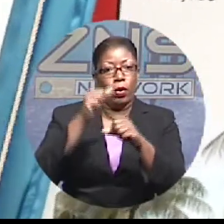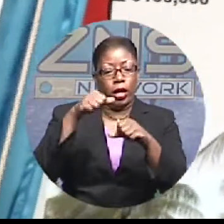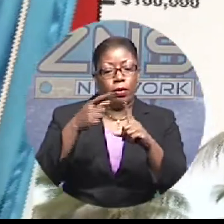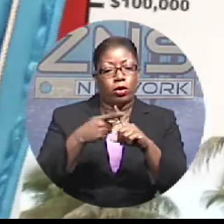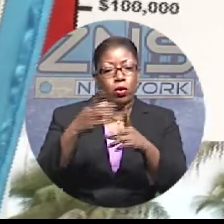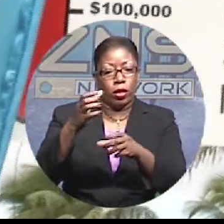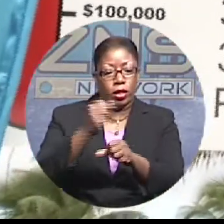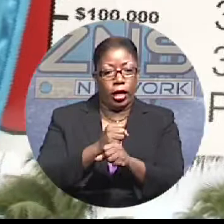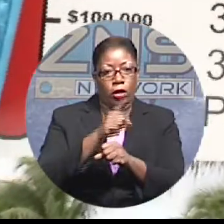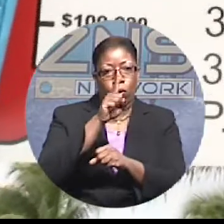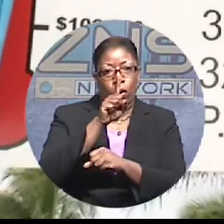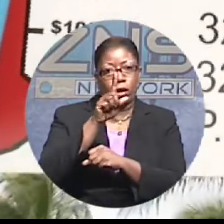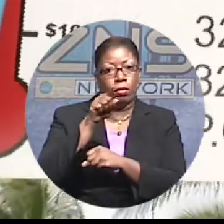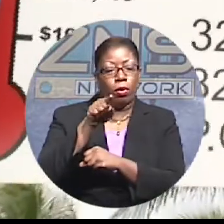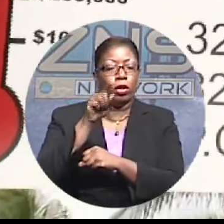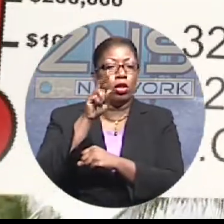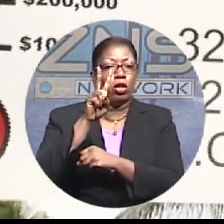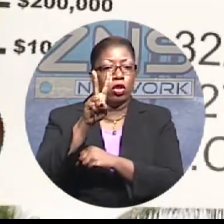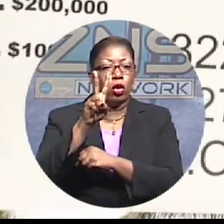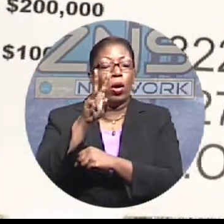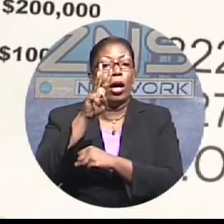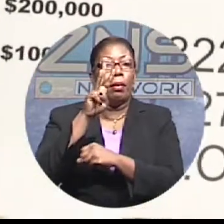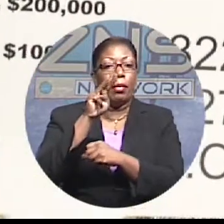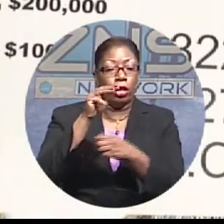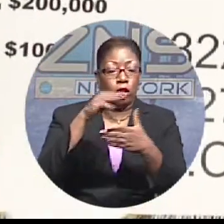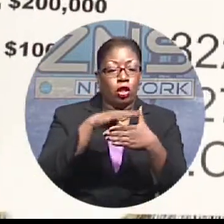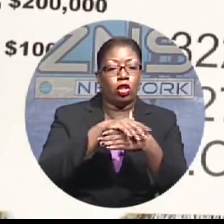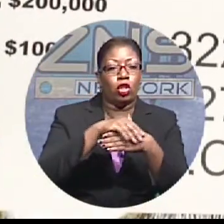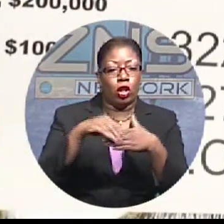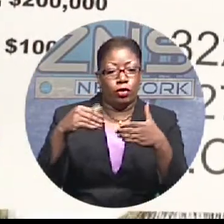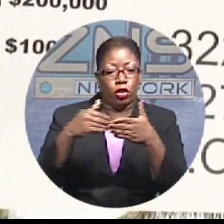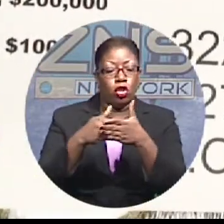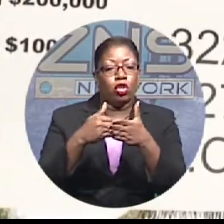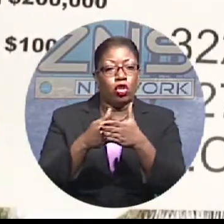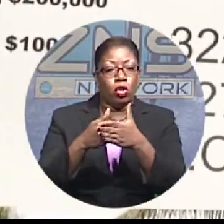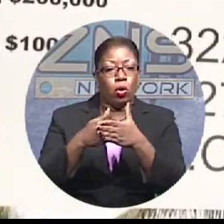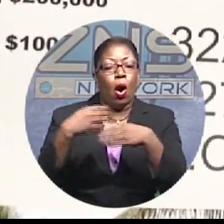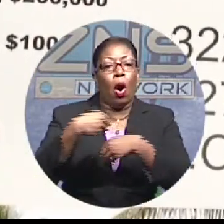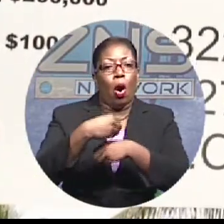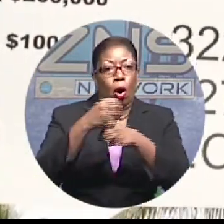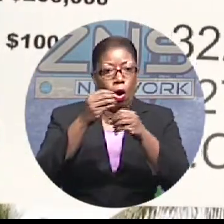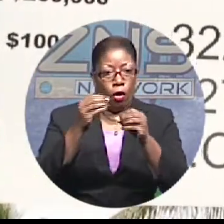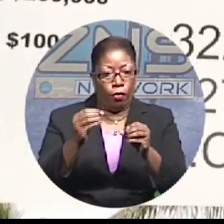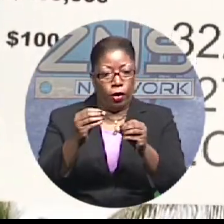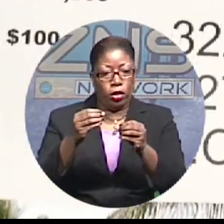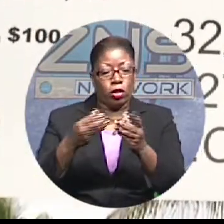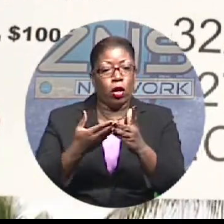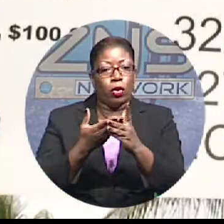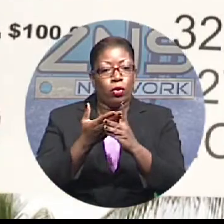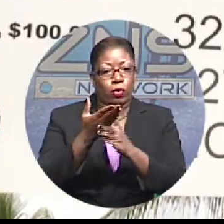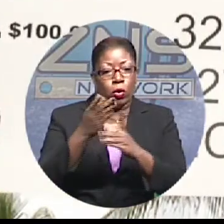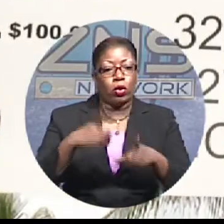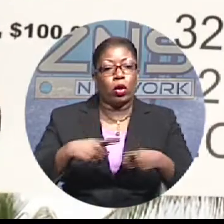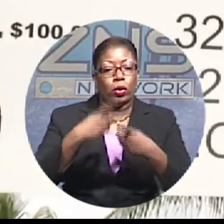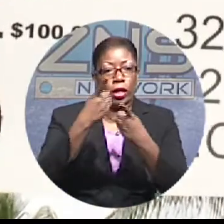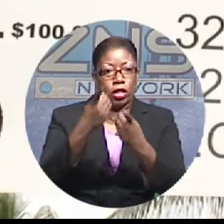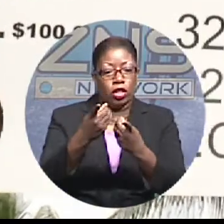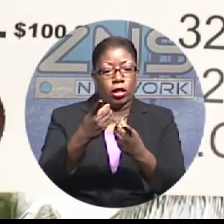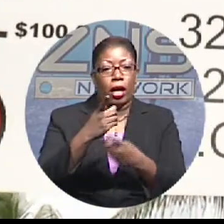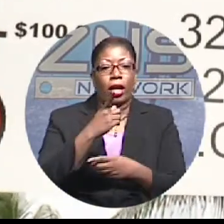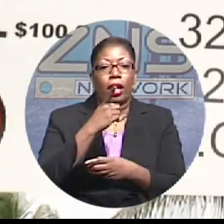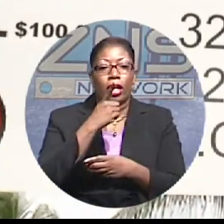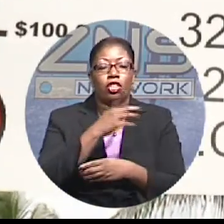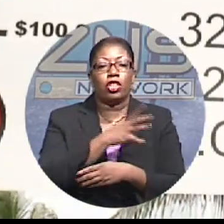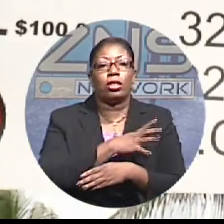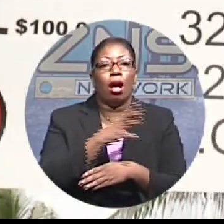of $1.2 million for a new headquarters at its Fort Charlotte location through donations and from the Luncheon Committee. The